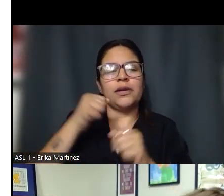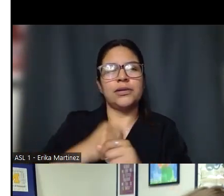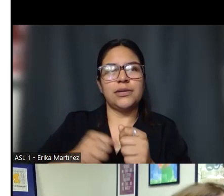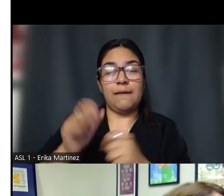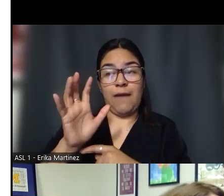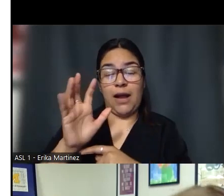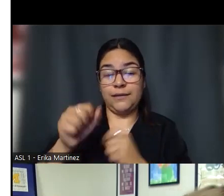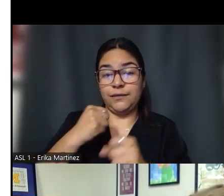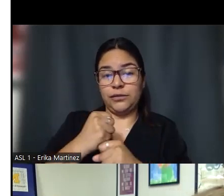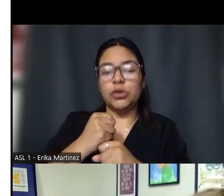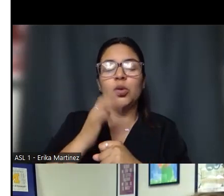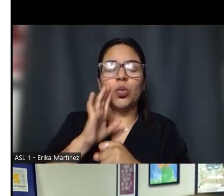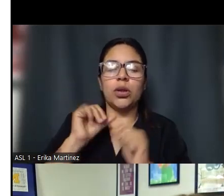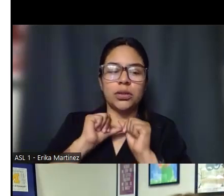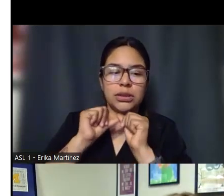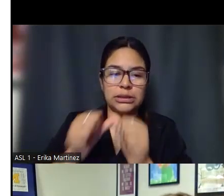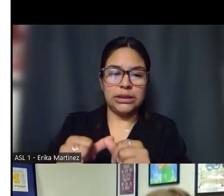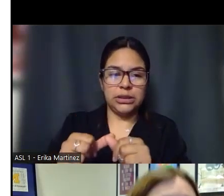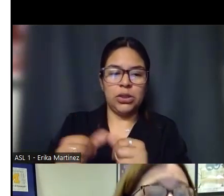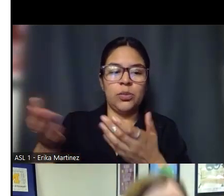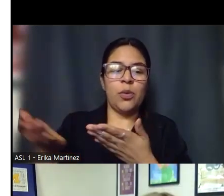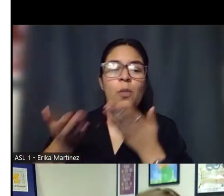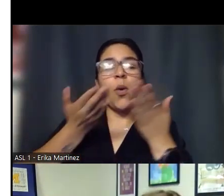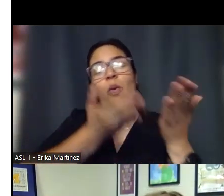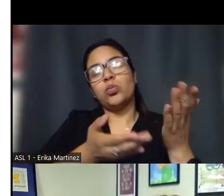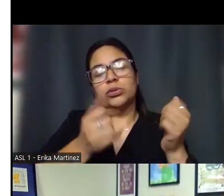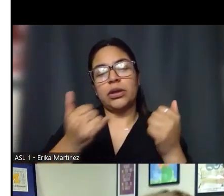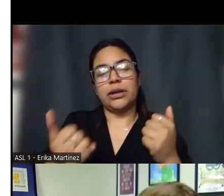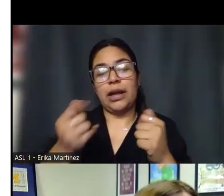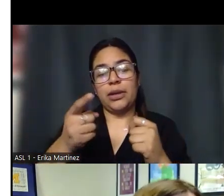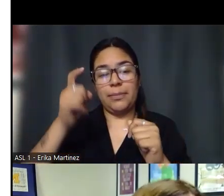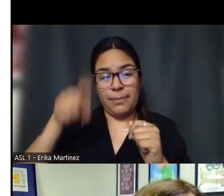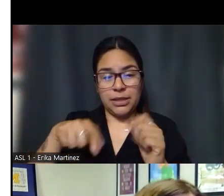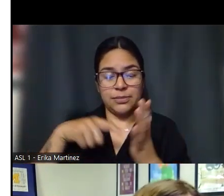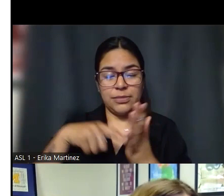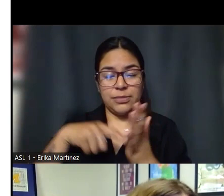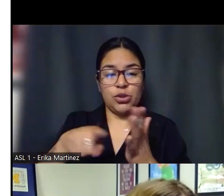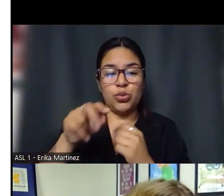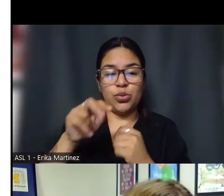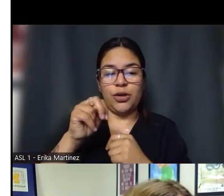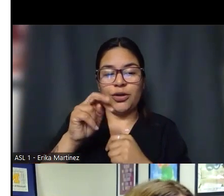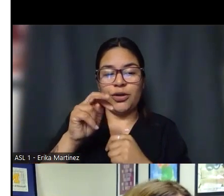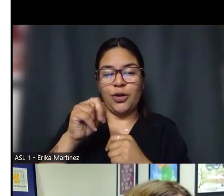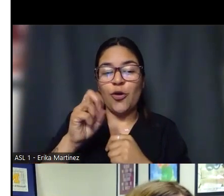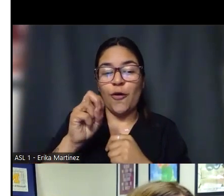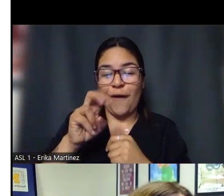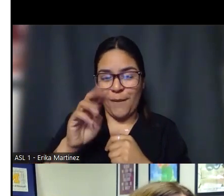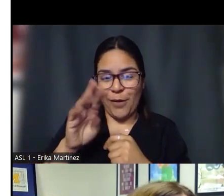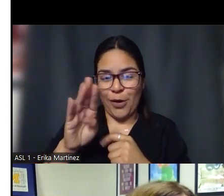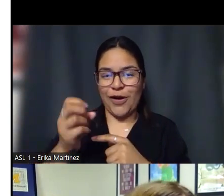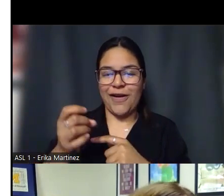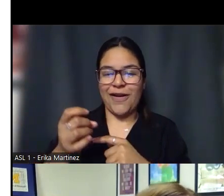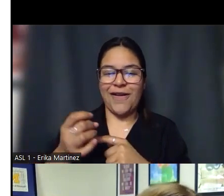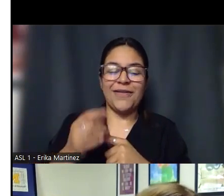cycle. Proposals are due the 17th of November. So right now on our website, and I'll show you where it is later,